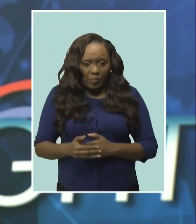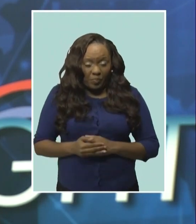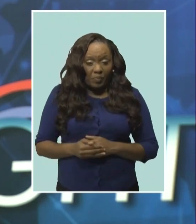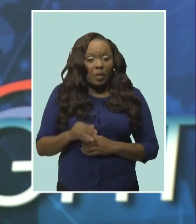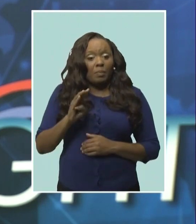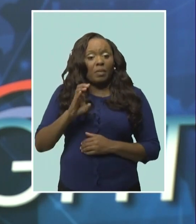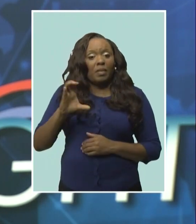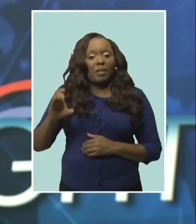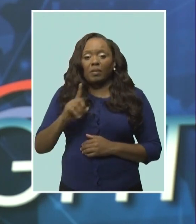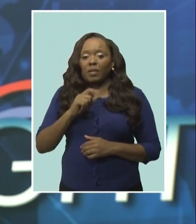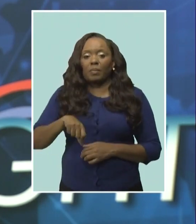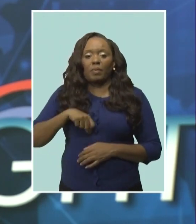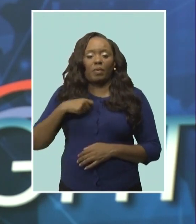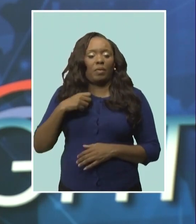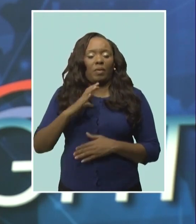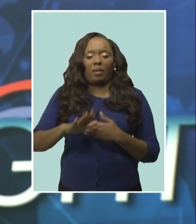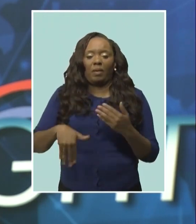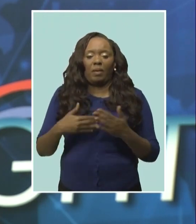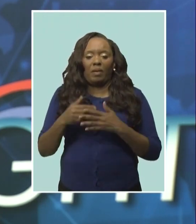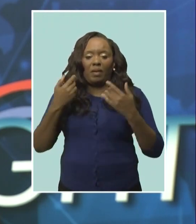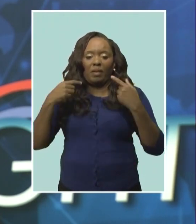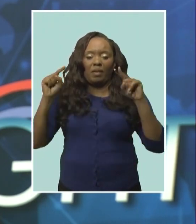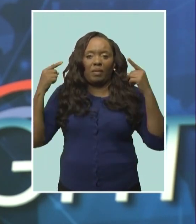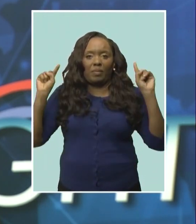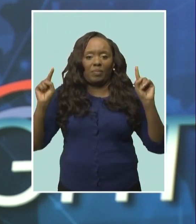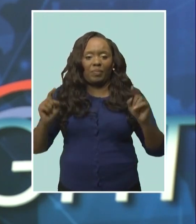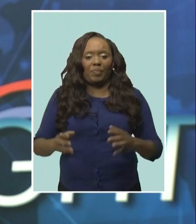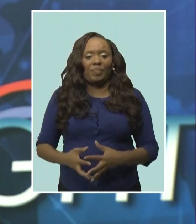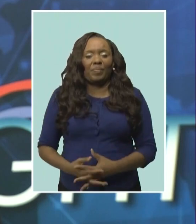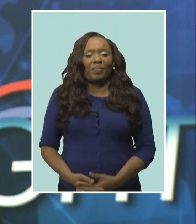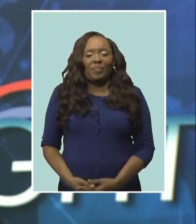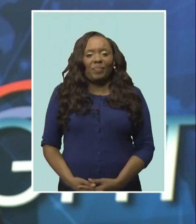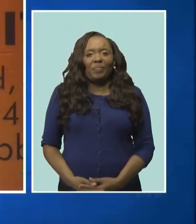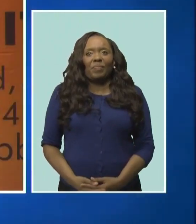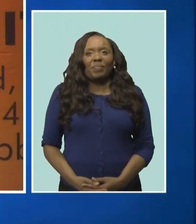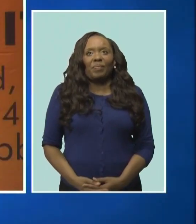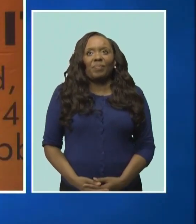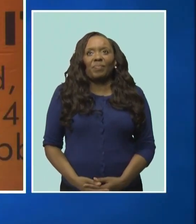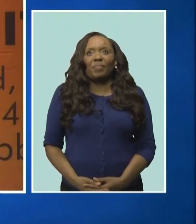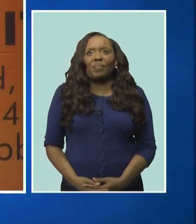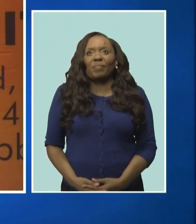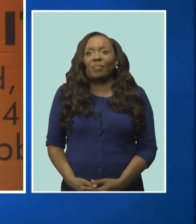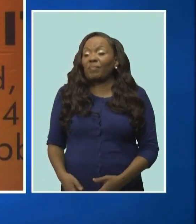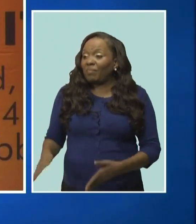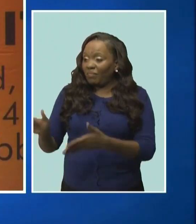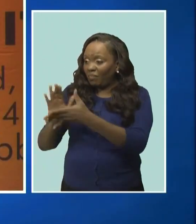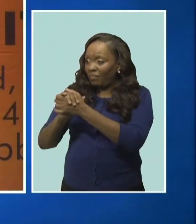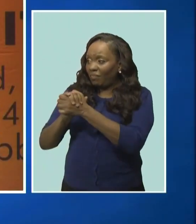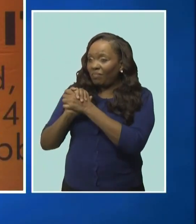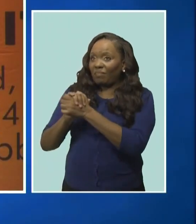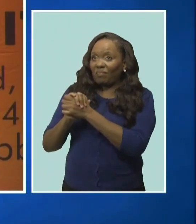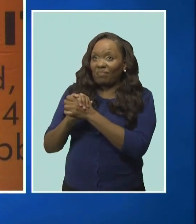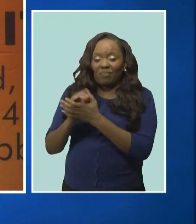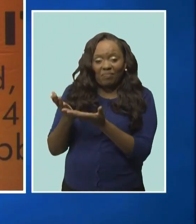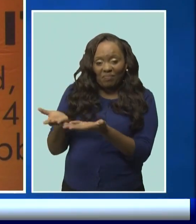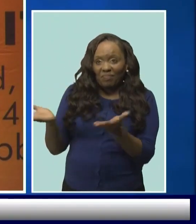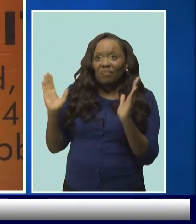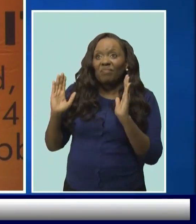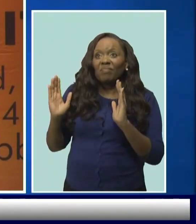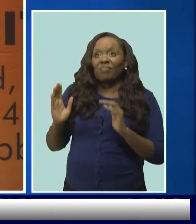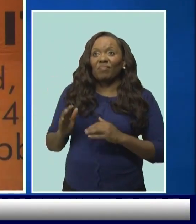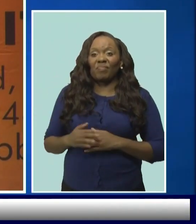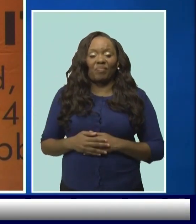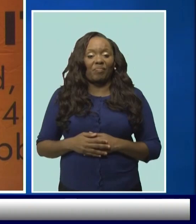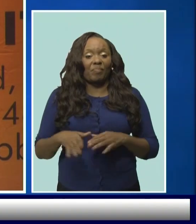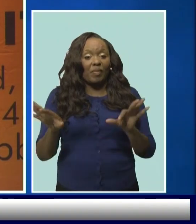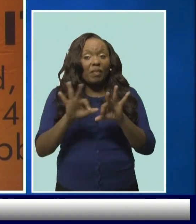says the college is proud of their accomplishments. I congratulate all of you. Family and